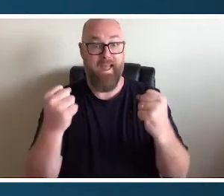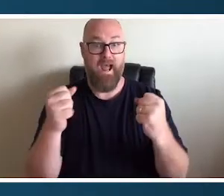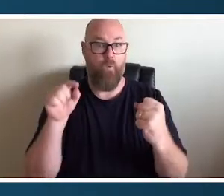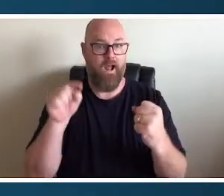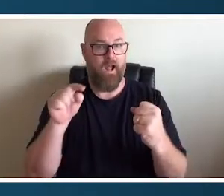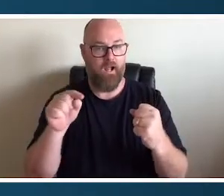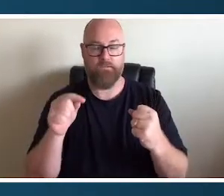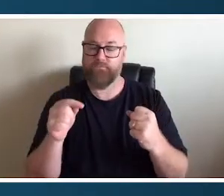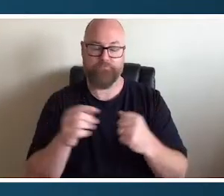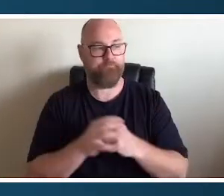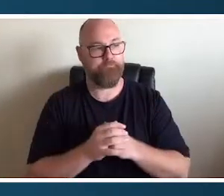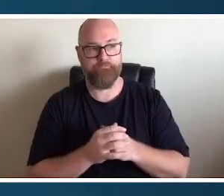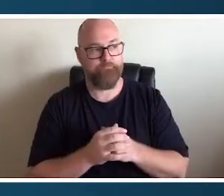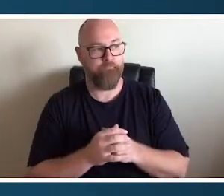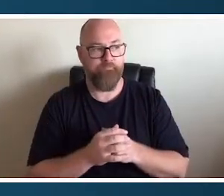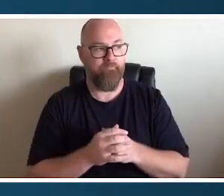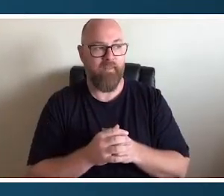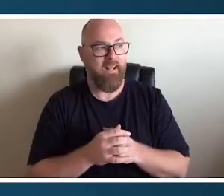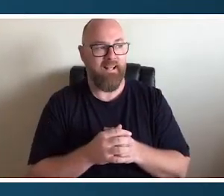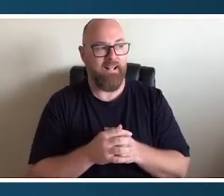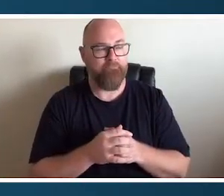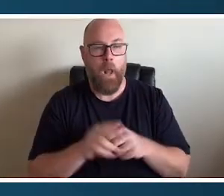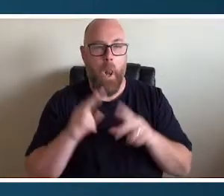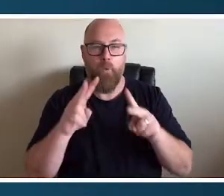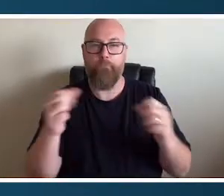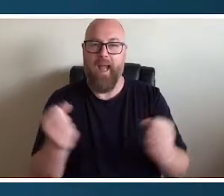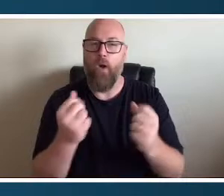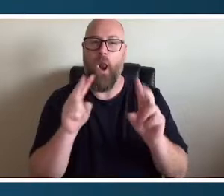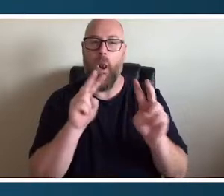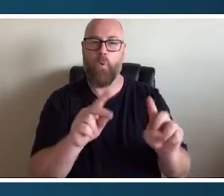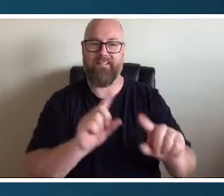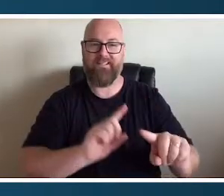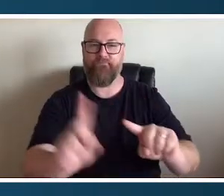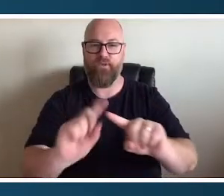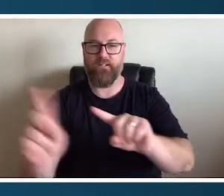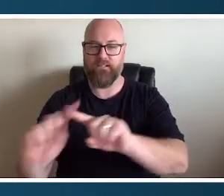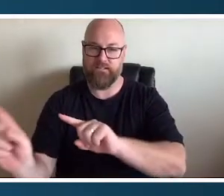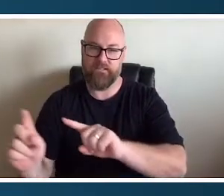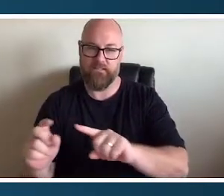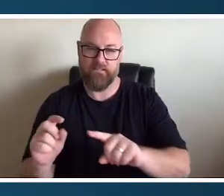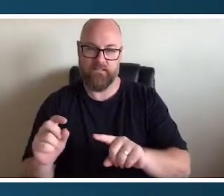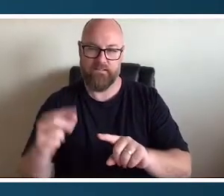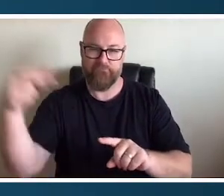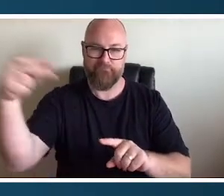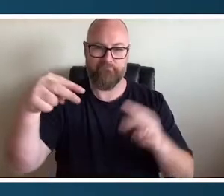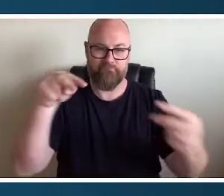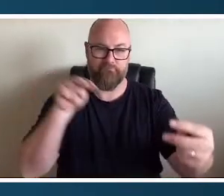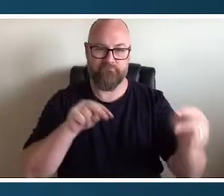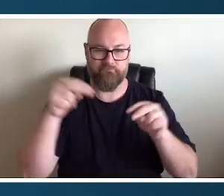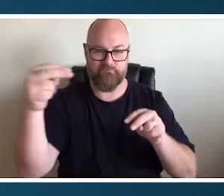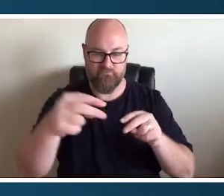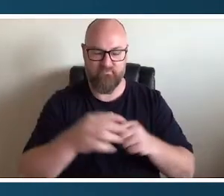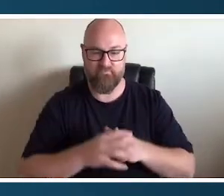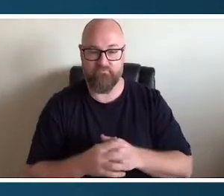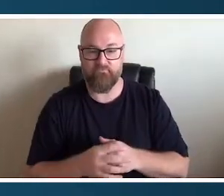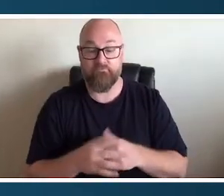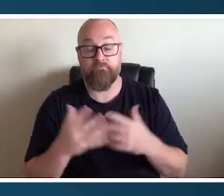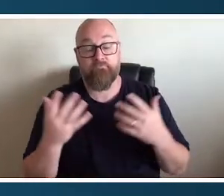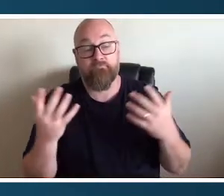repetitively in different panels in this conversation. And at the end of the day,